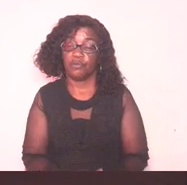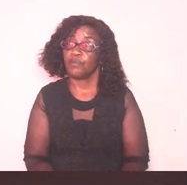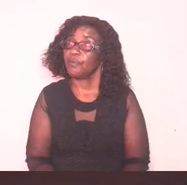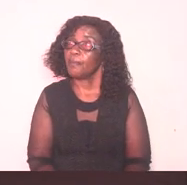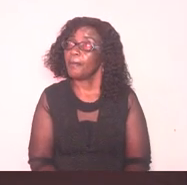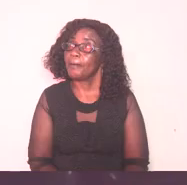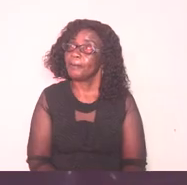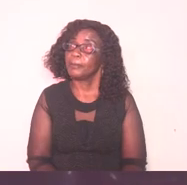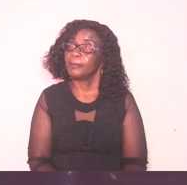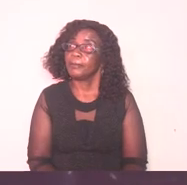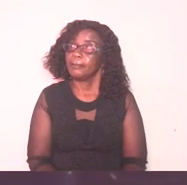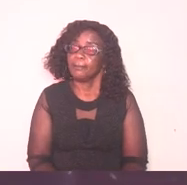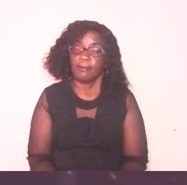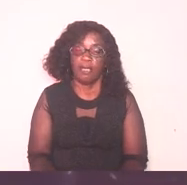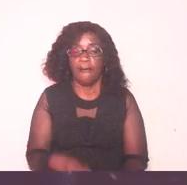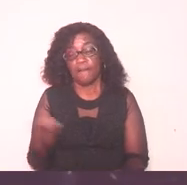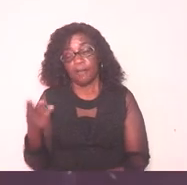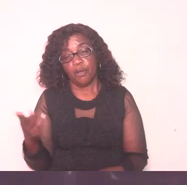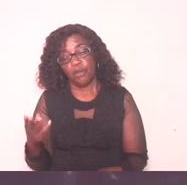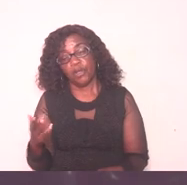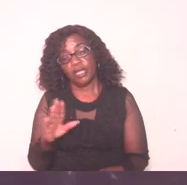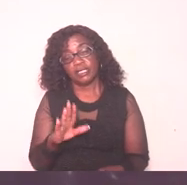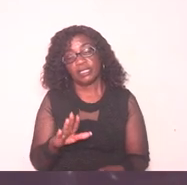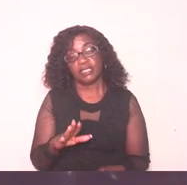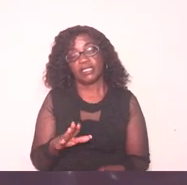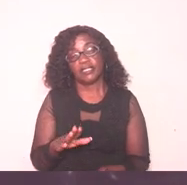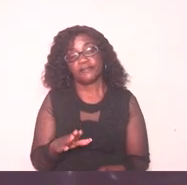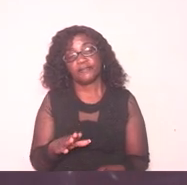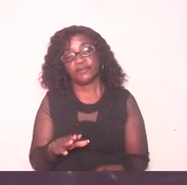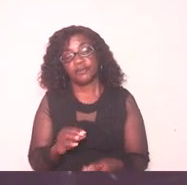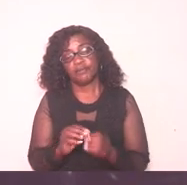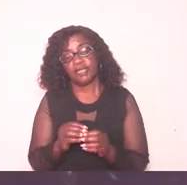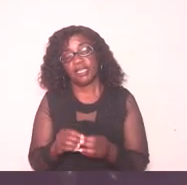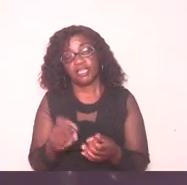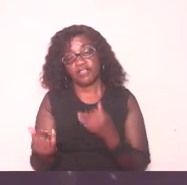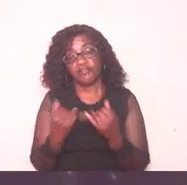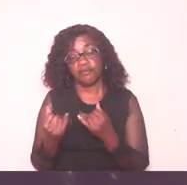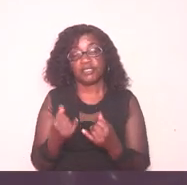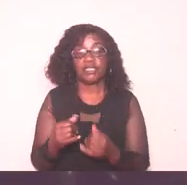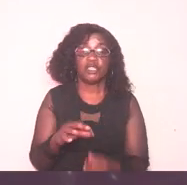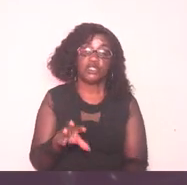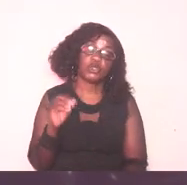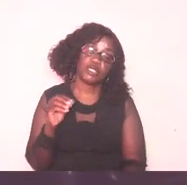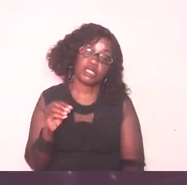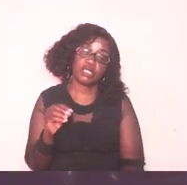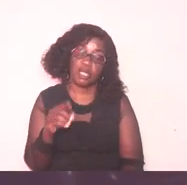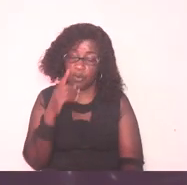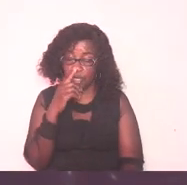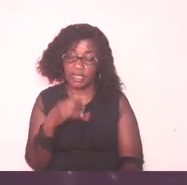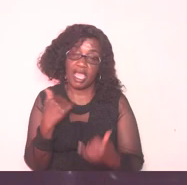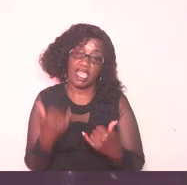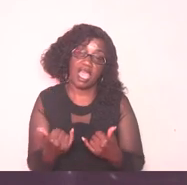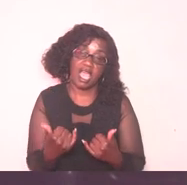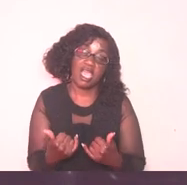even from a neurological perspective, where people are actually able to make informed and consensual decisions even as young as 10 years